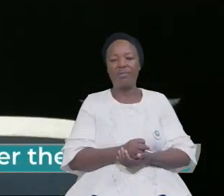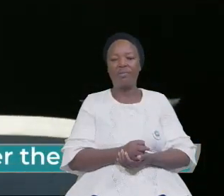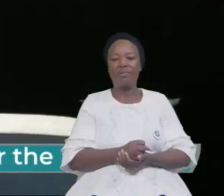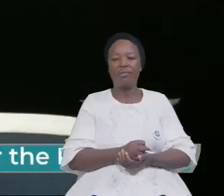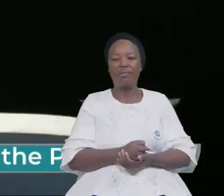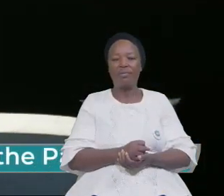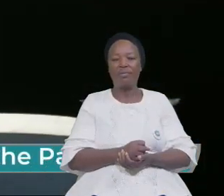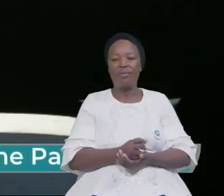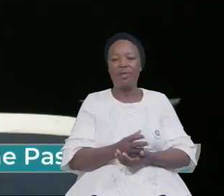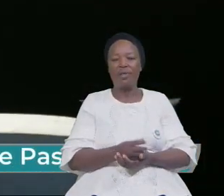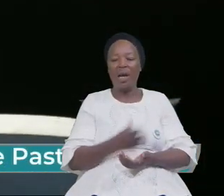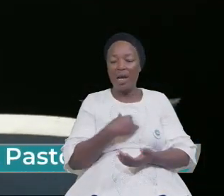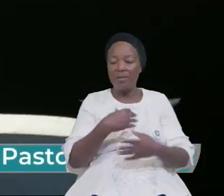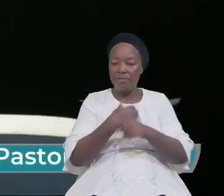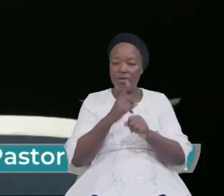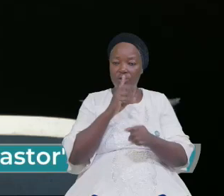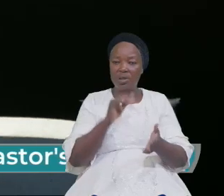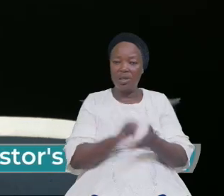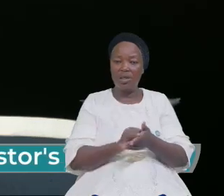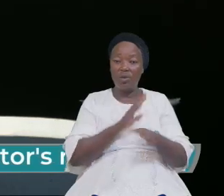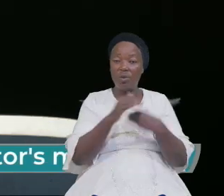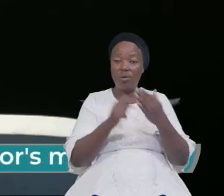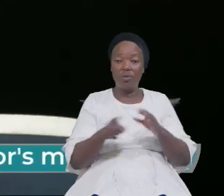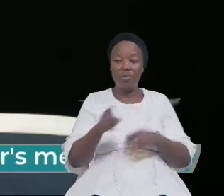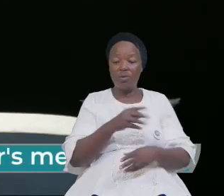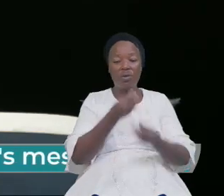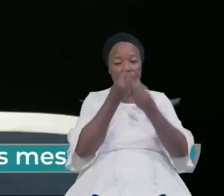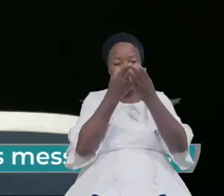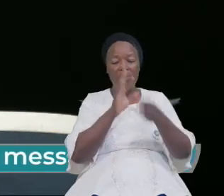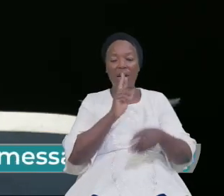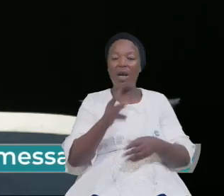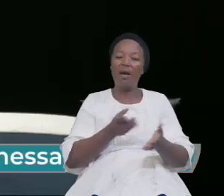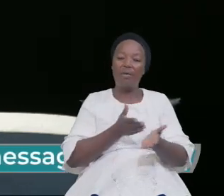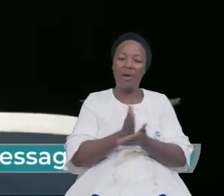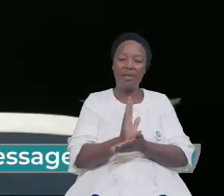and make sure that those information are correct.